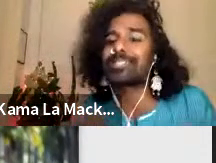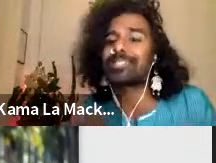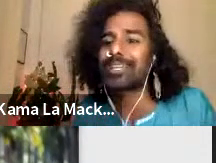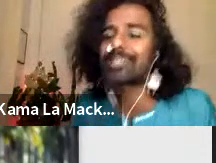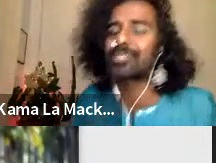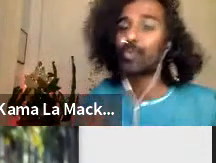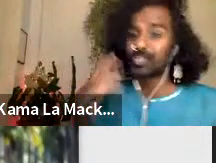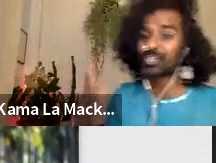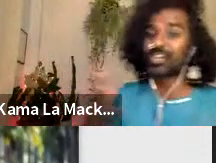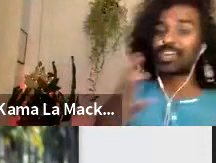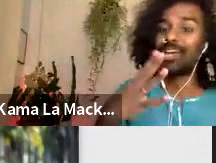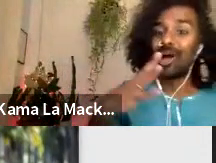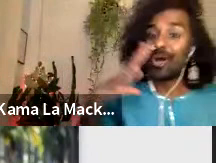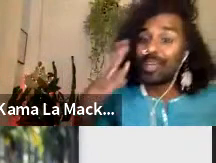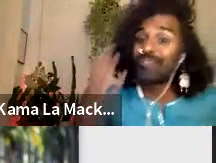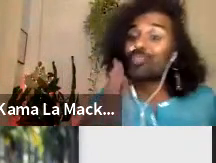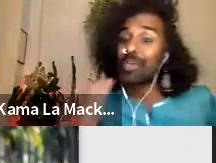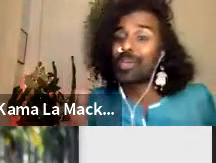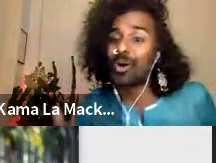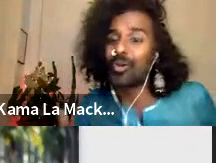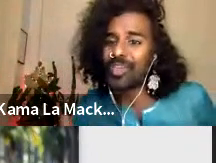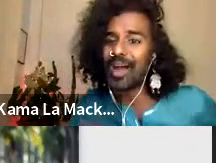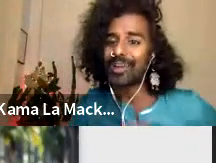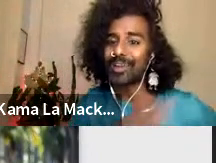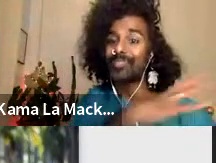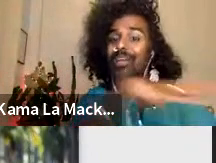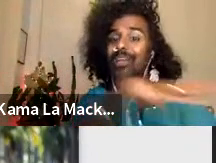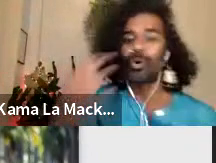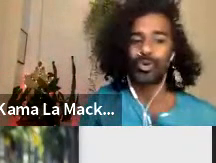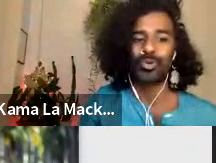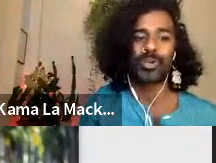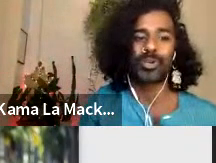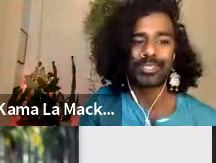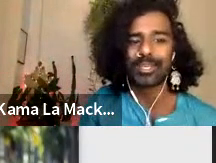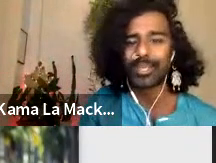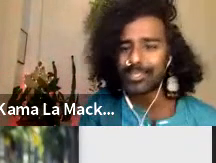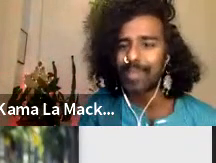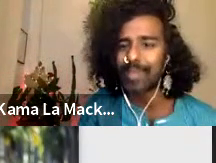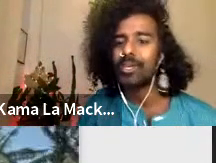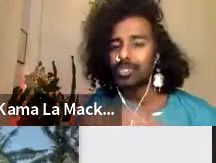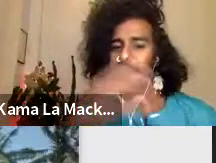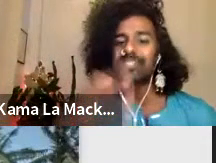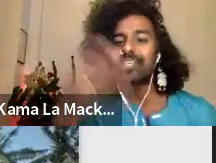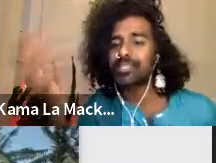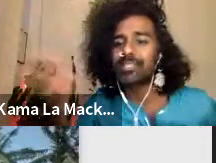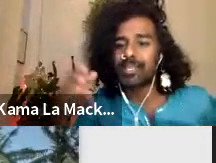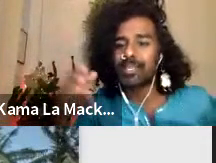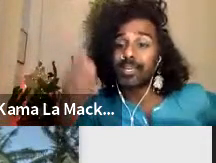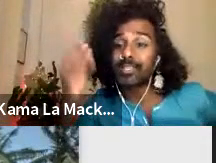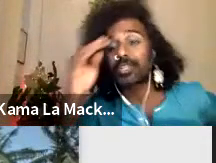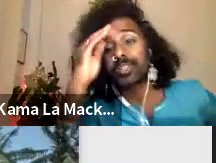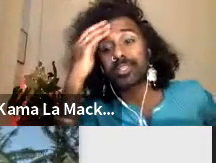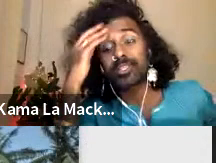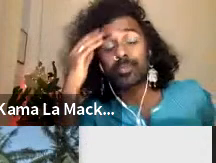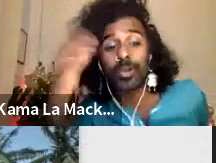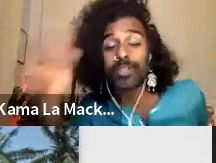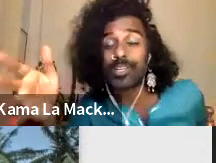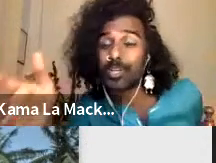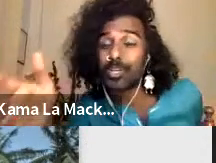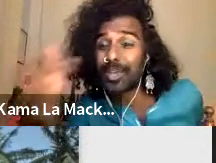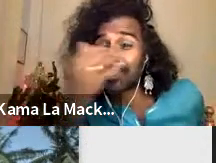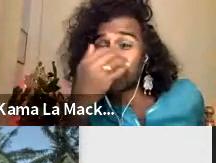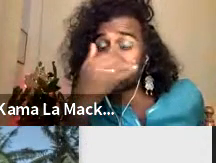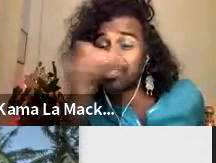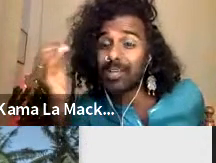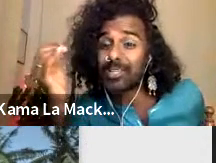questioning that aesthetics, questioning that framing of the island, that long colonial aesthetics. And so this exists as this work is